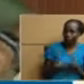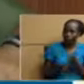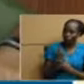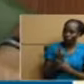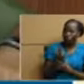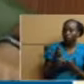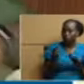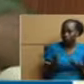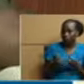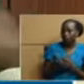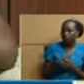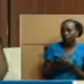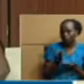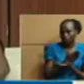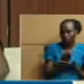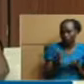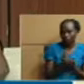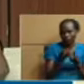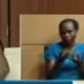And as